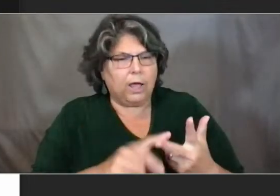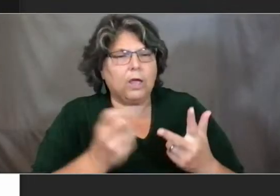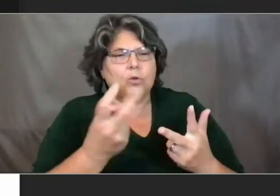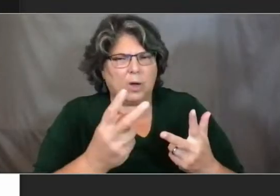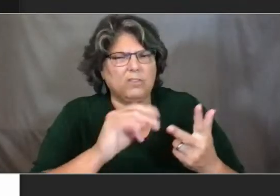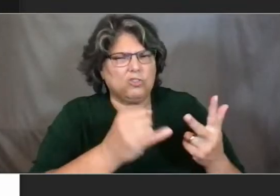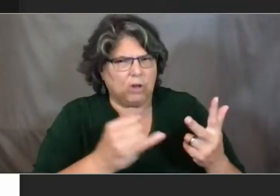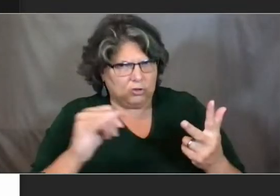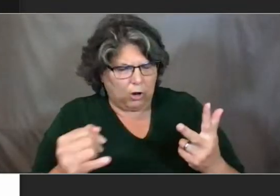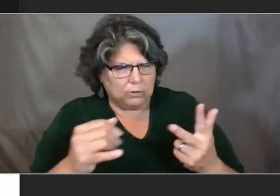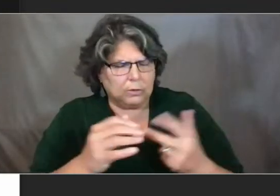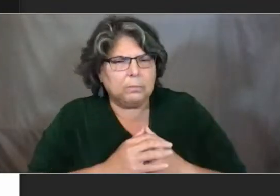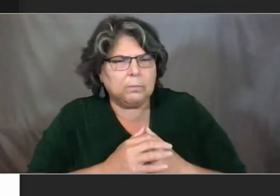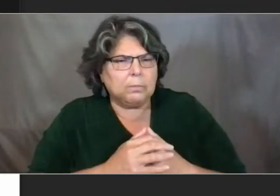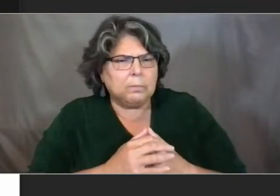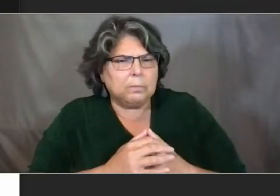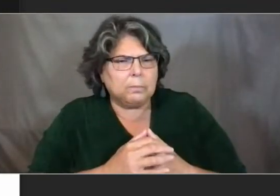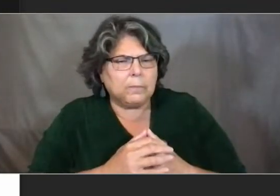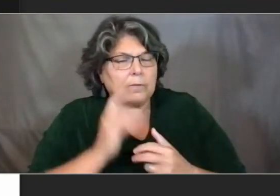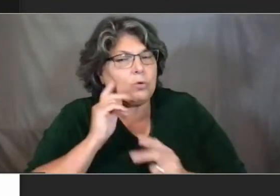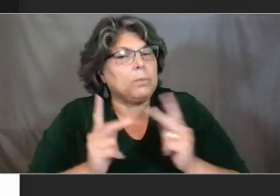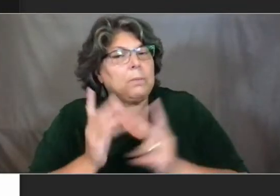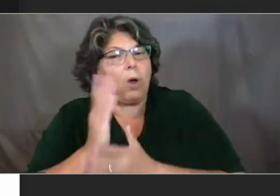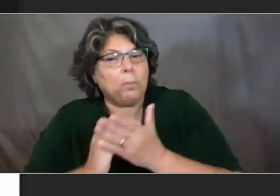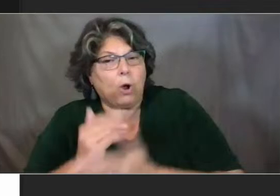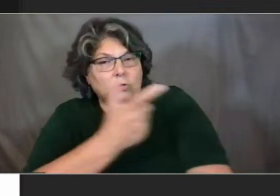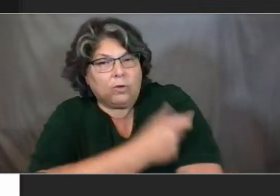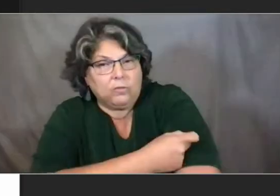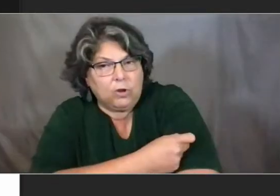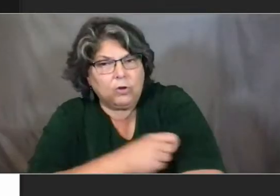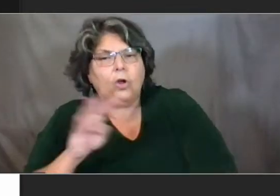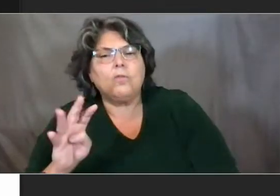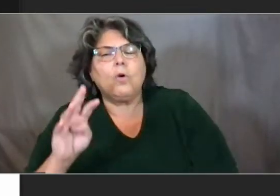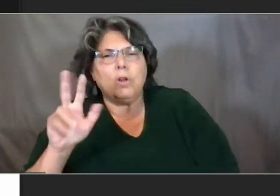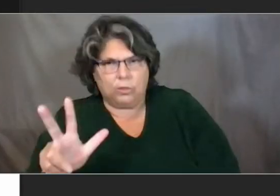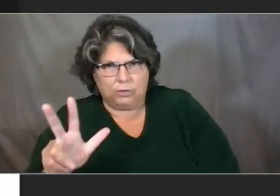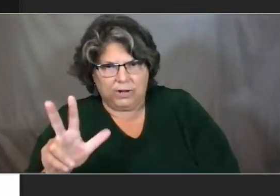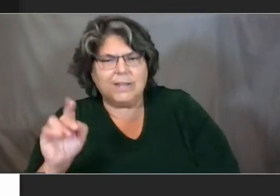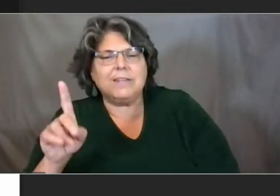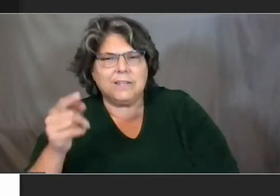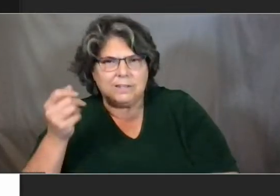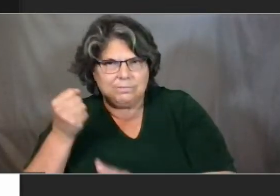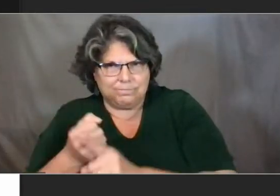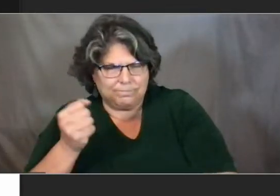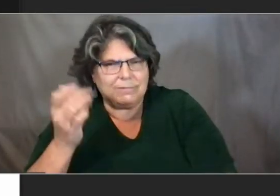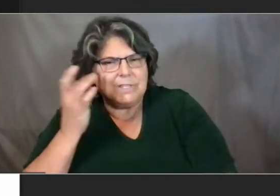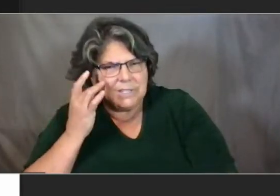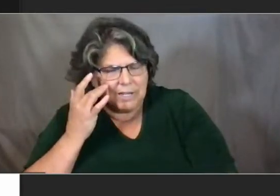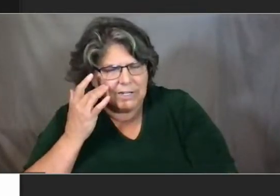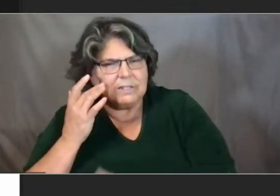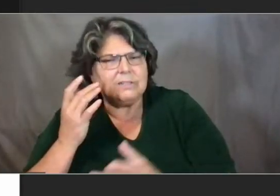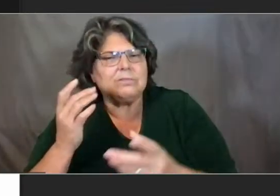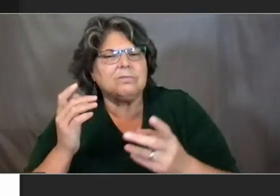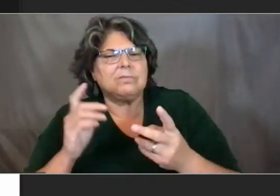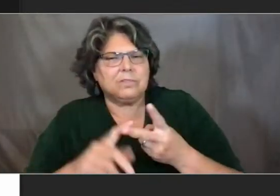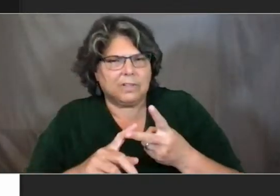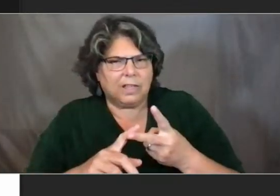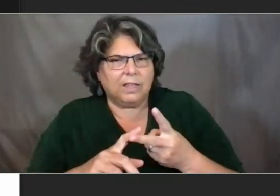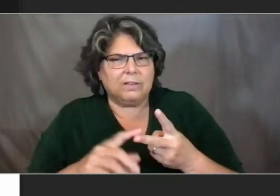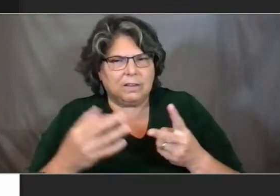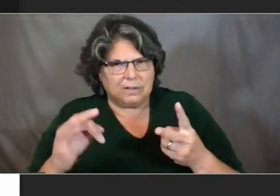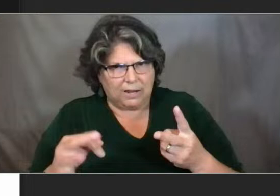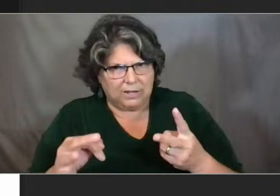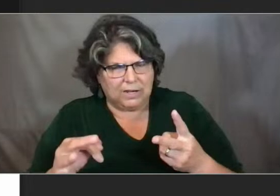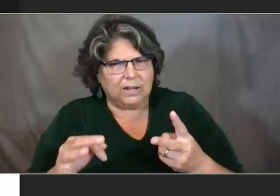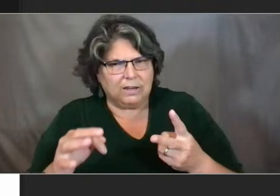on those who are partially vaccinated, we have 43 of those, 19 Moderna and 24 Pfizer. And those are folks